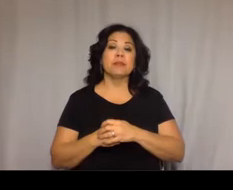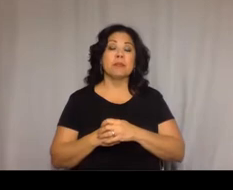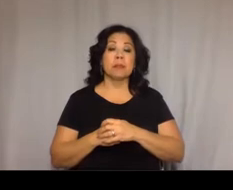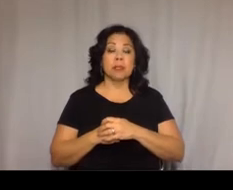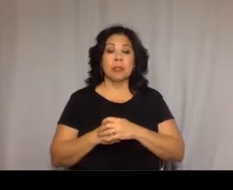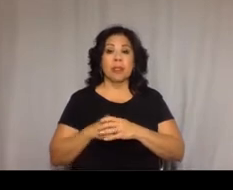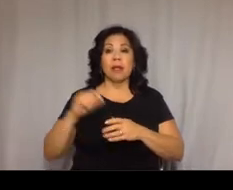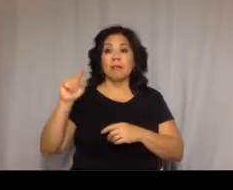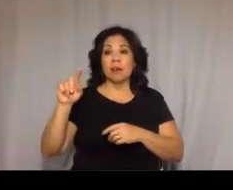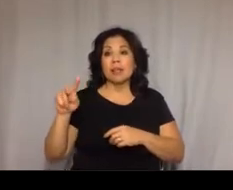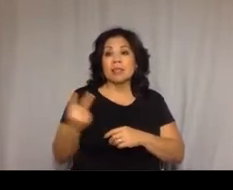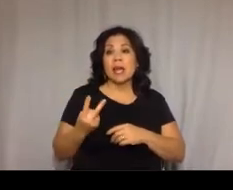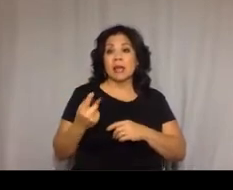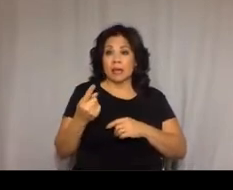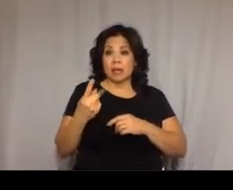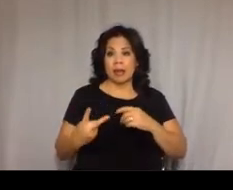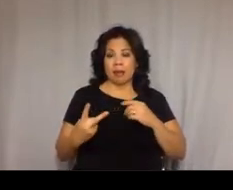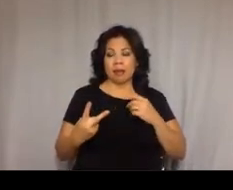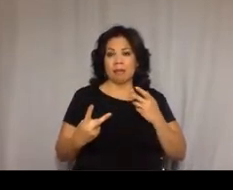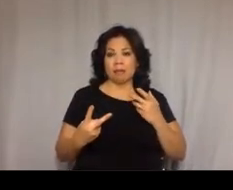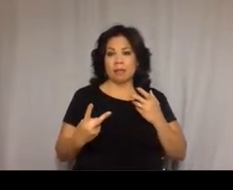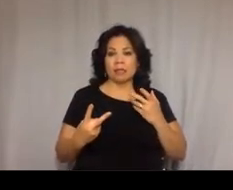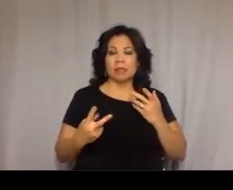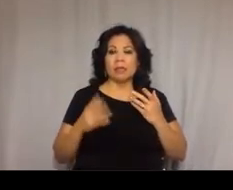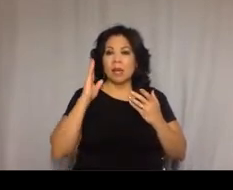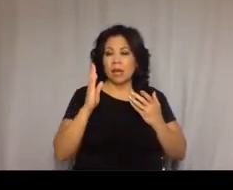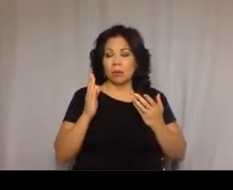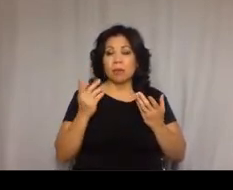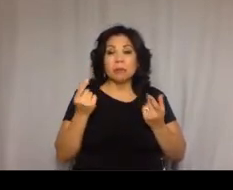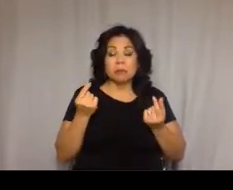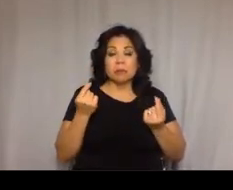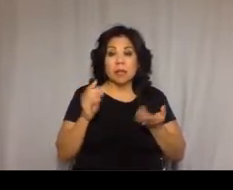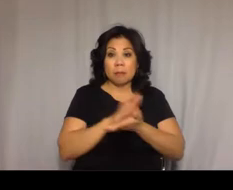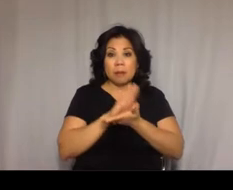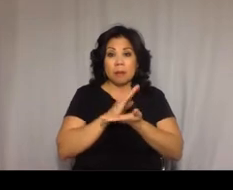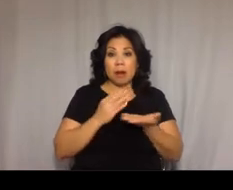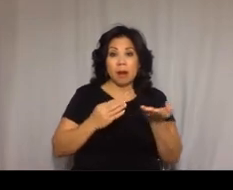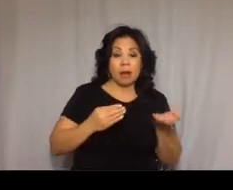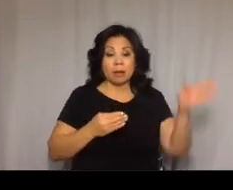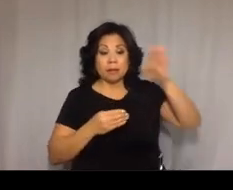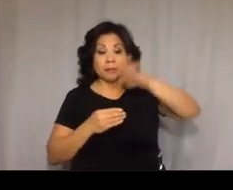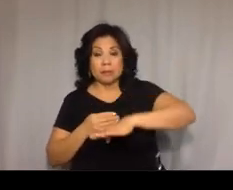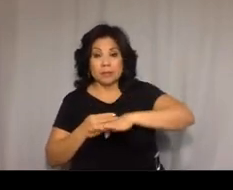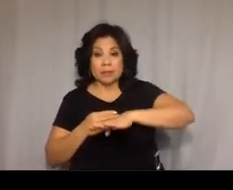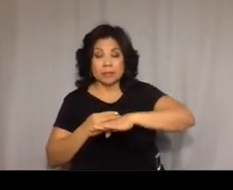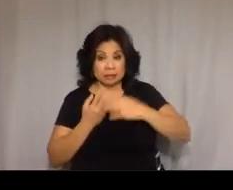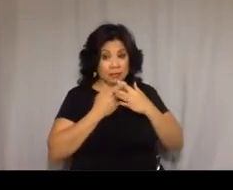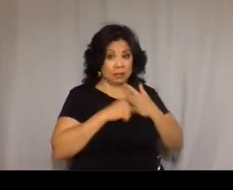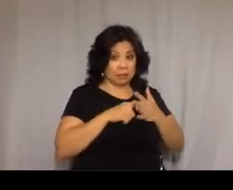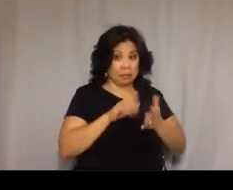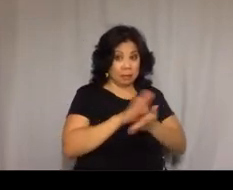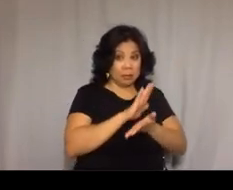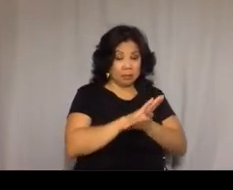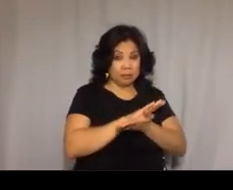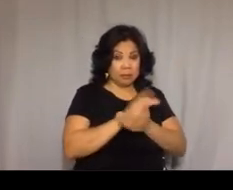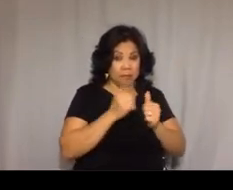the second half of my butterfly, I'm going to simply turn my paper over. Remember, my original paper has the butterfly